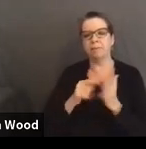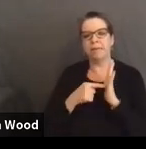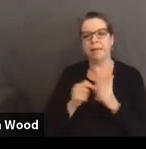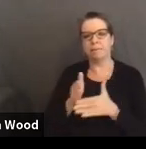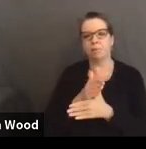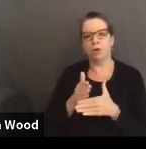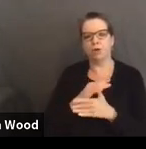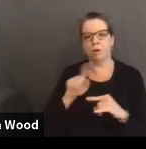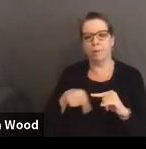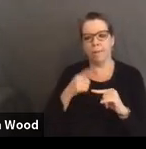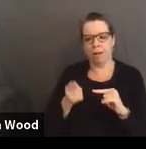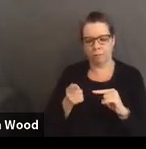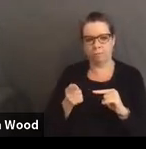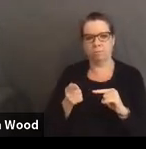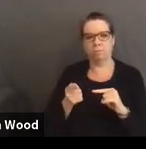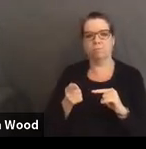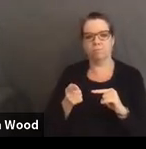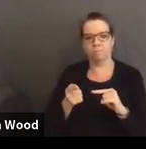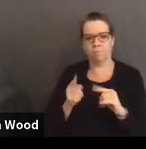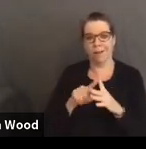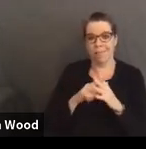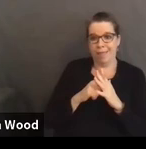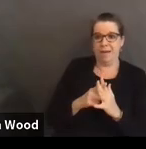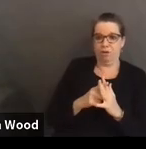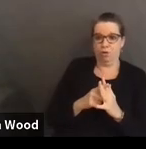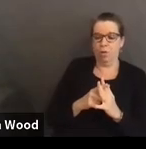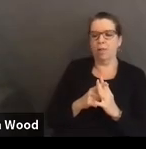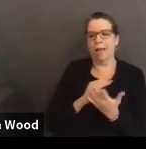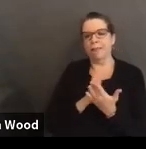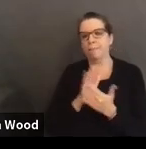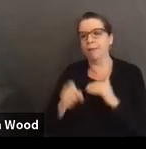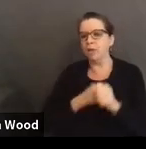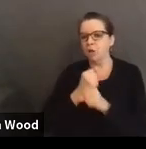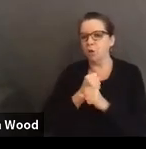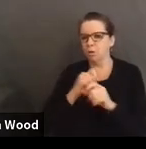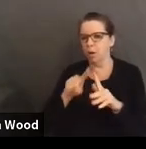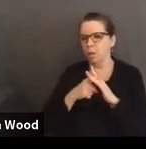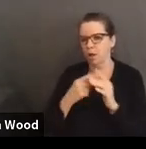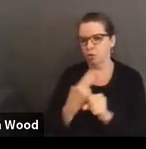shared about an initial launch and a mid-year launch.